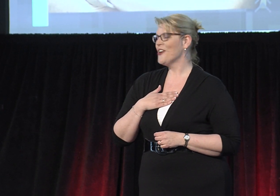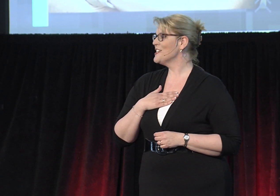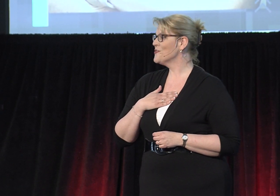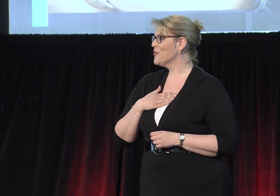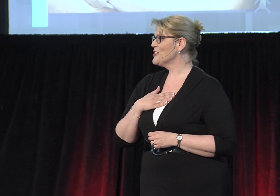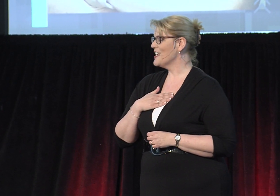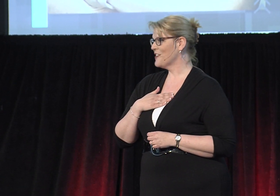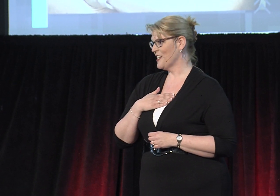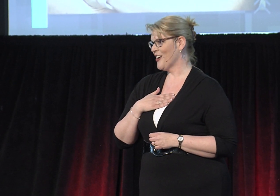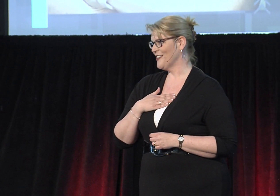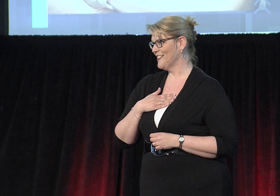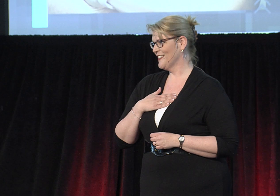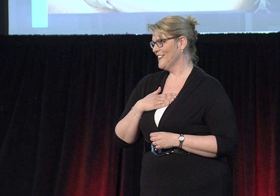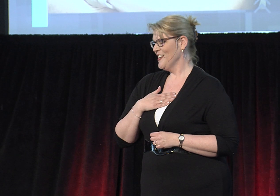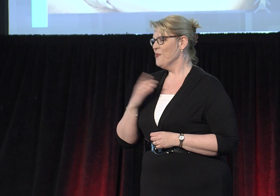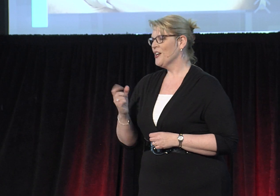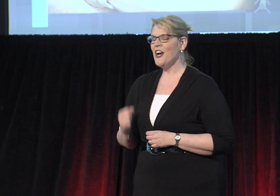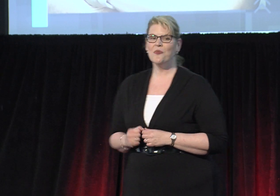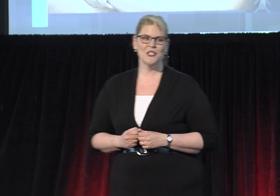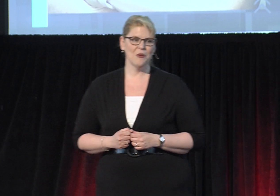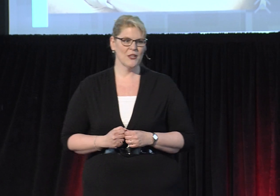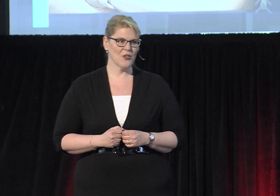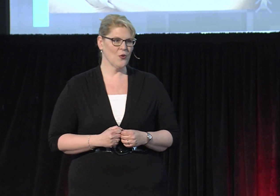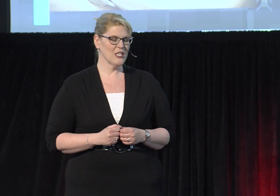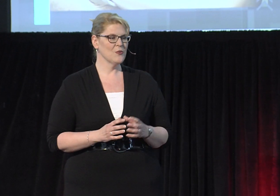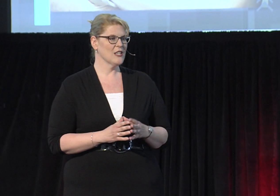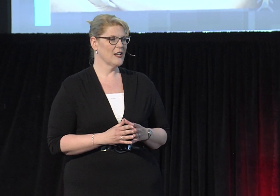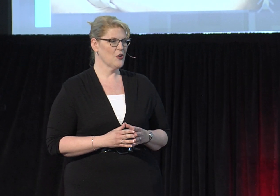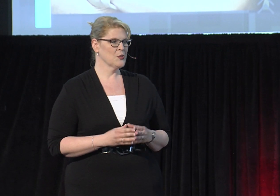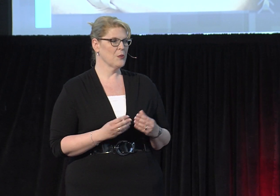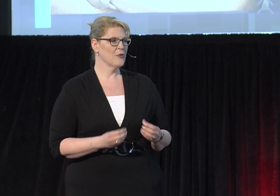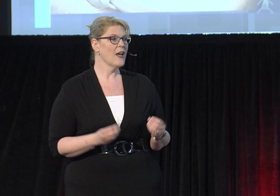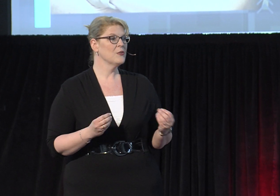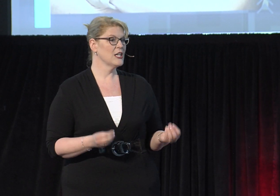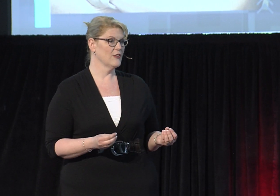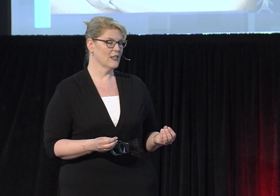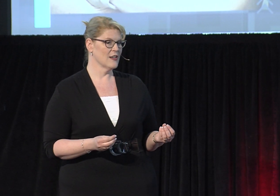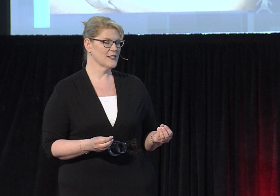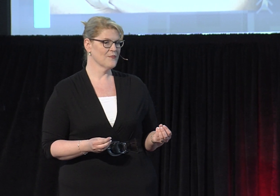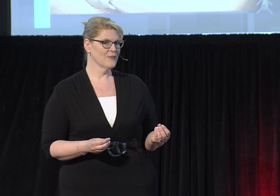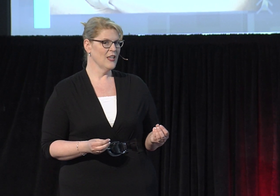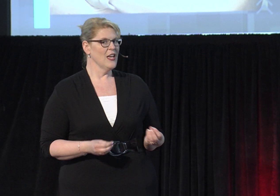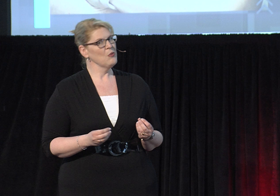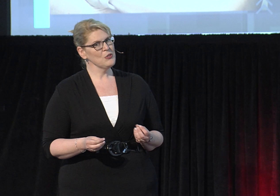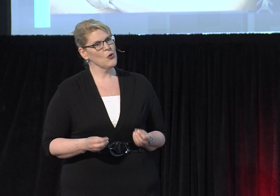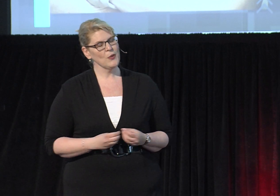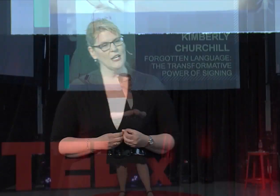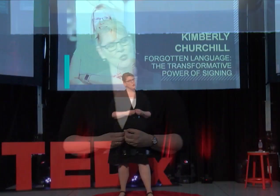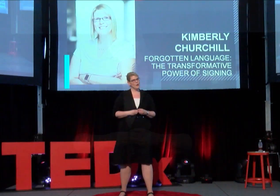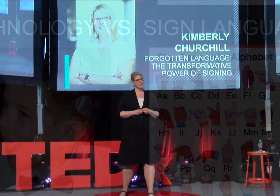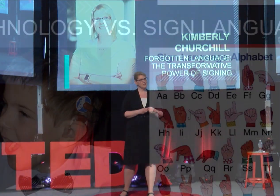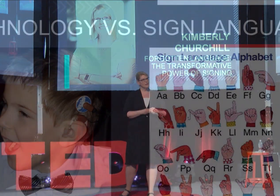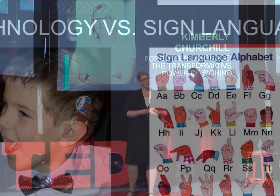when he started his first day of kindergarten. When Carter was 3 months old, he was diagnosed with a profound hearing loss. And we were told